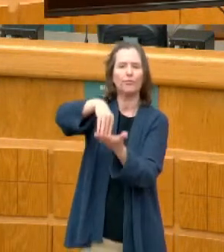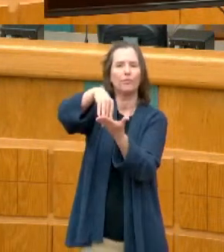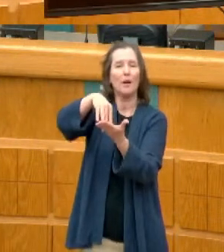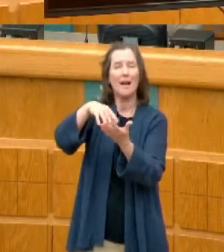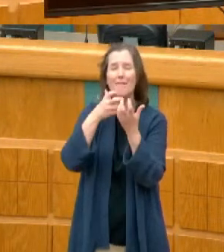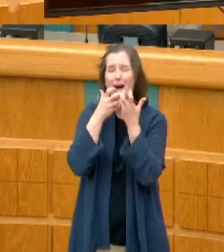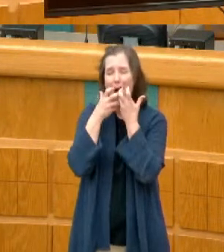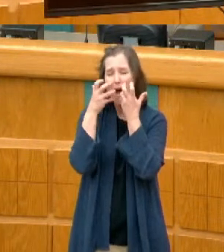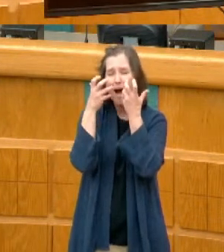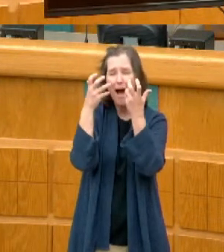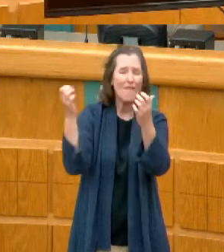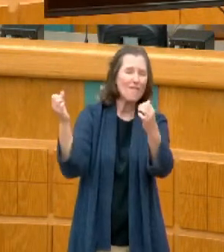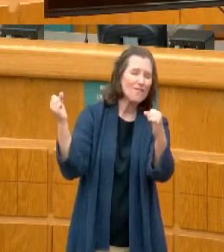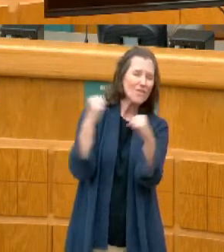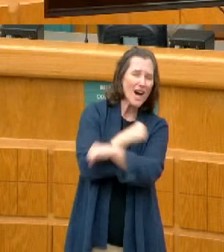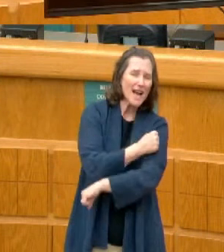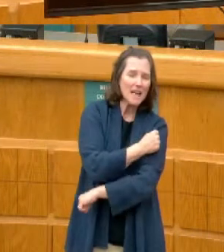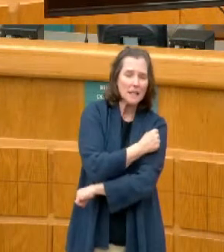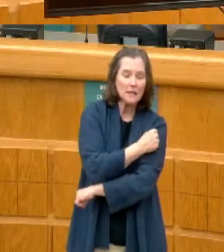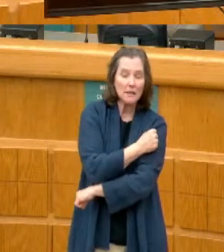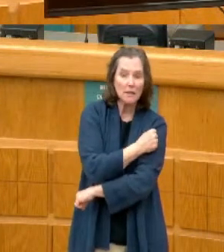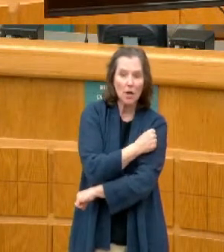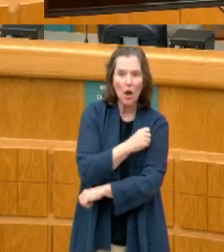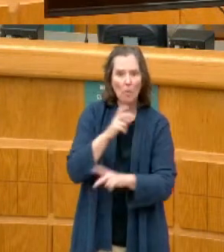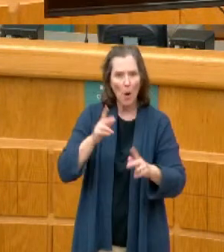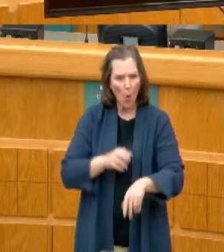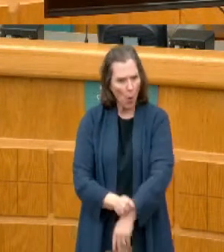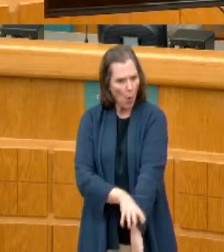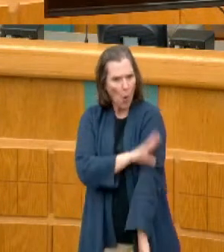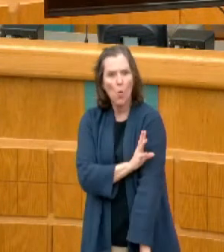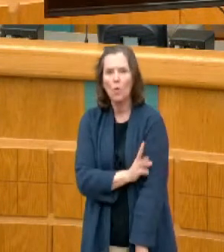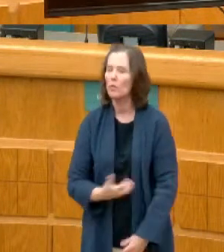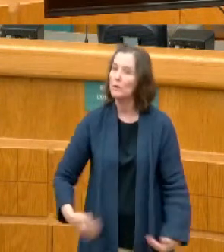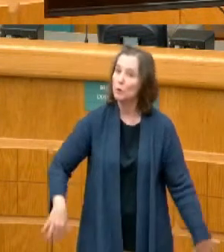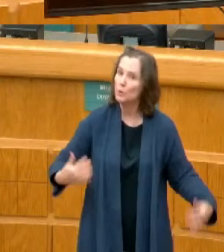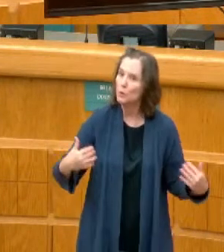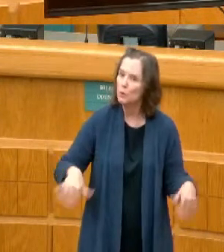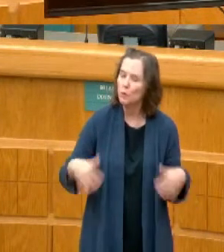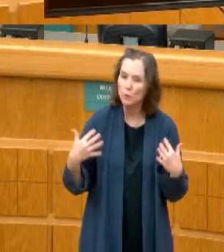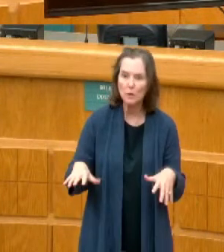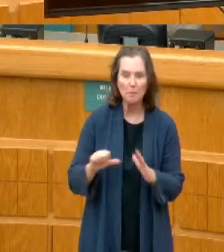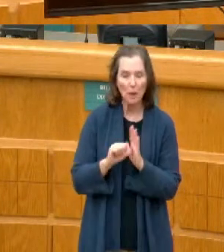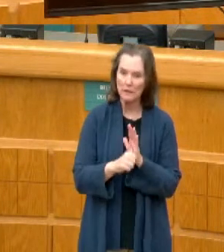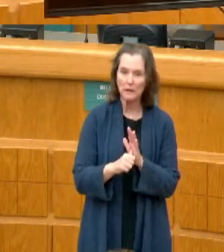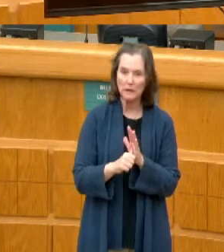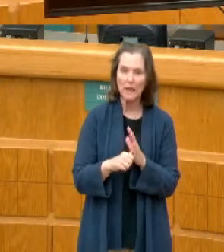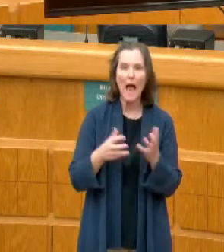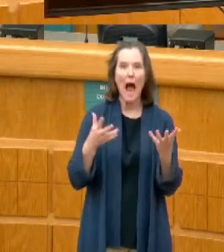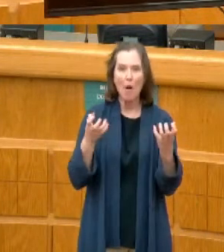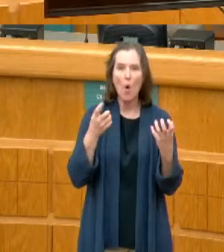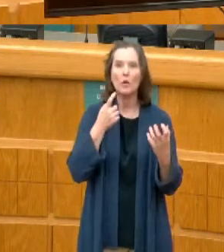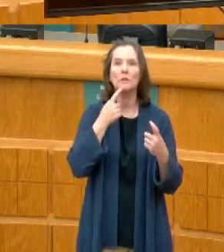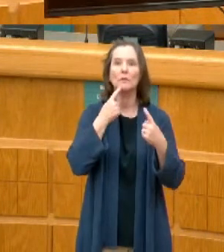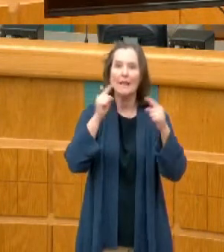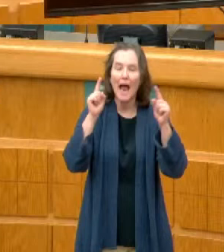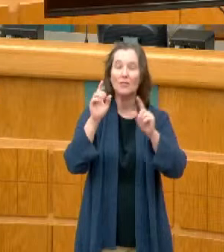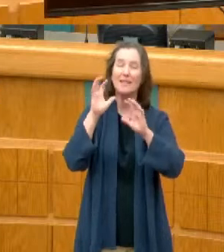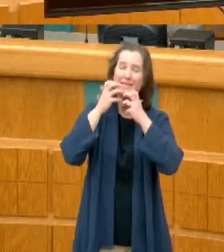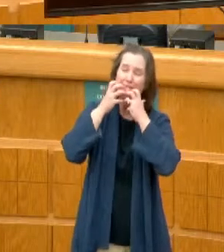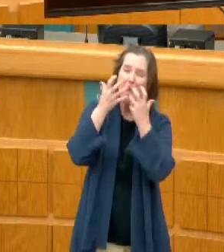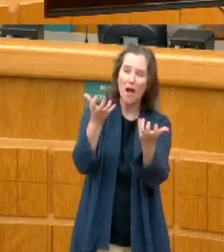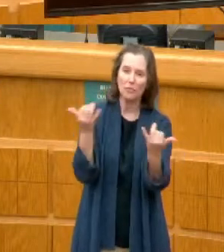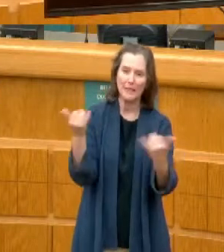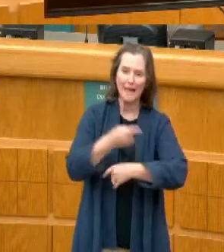I want to tell you, all of you listening here today, nueces, fight. Fight back. Fight